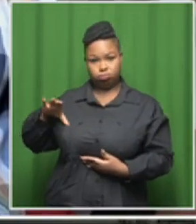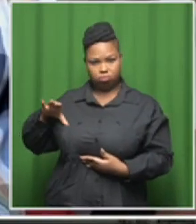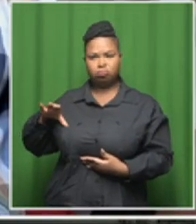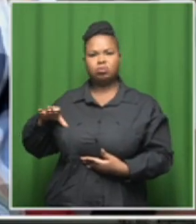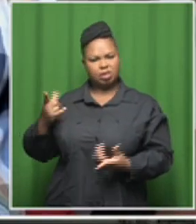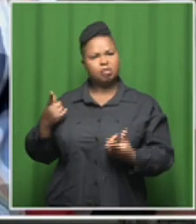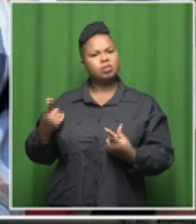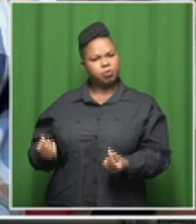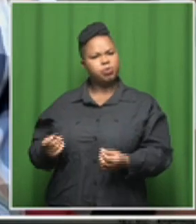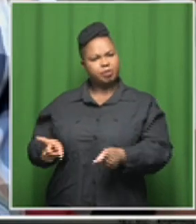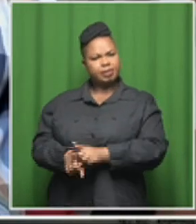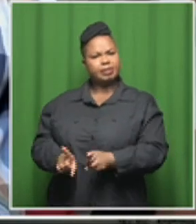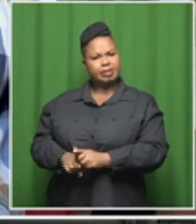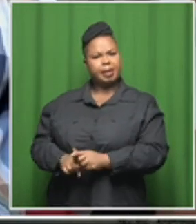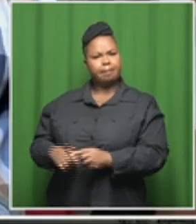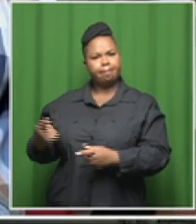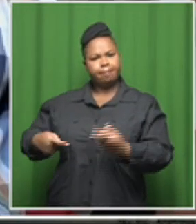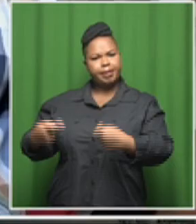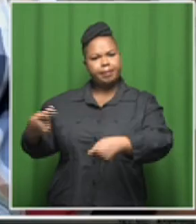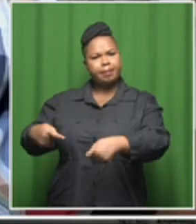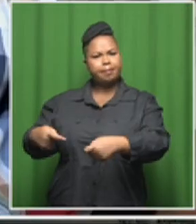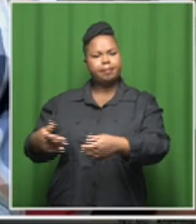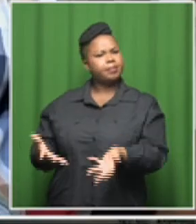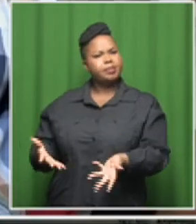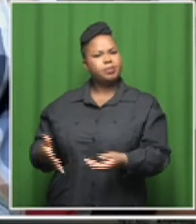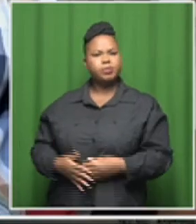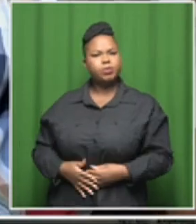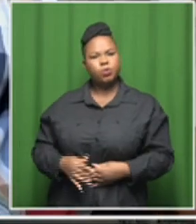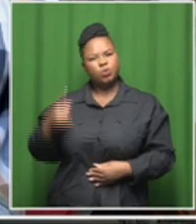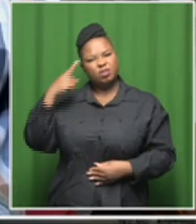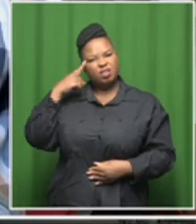is the factors that are driving those?